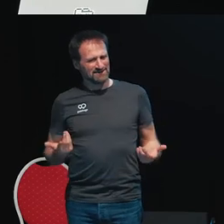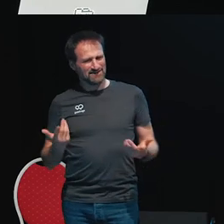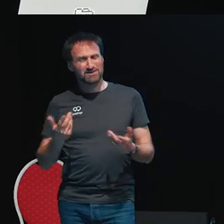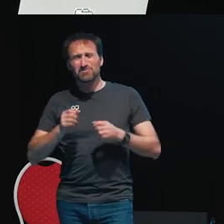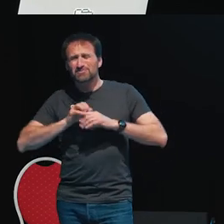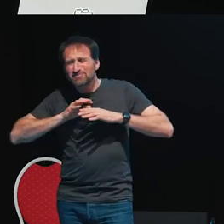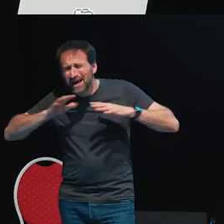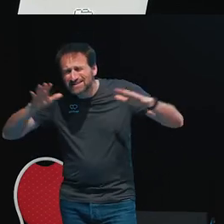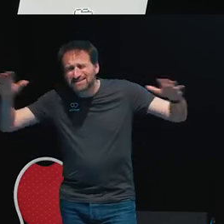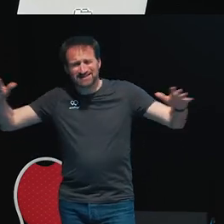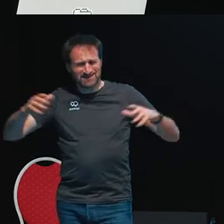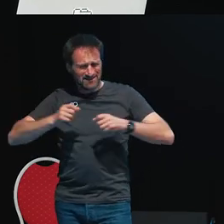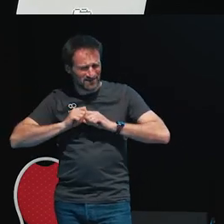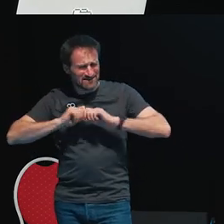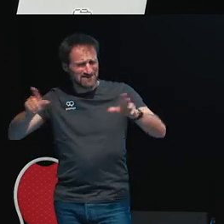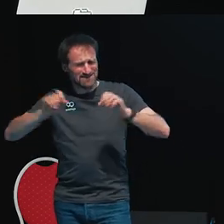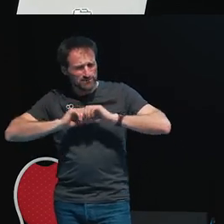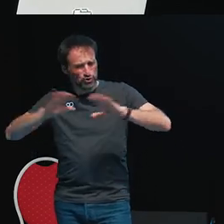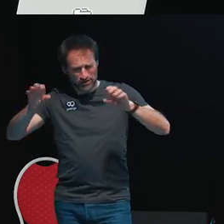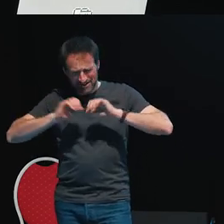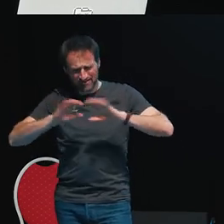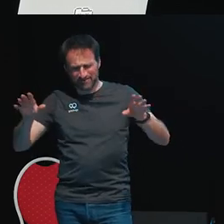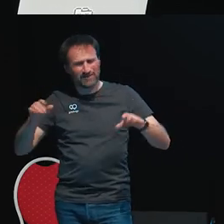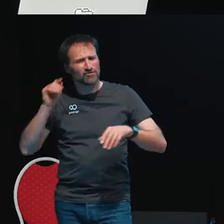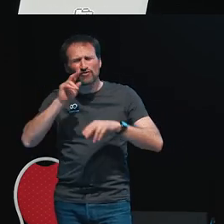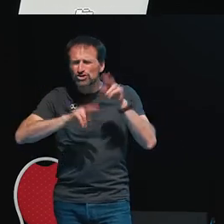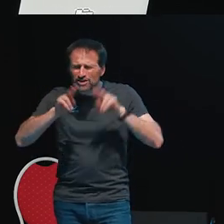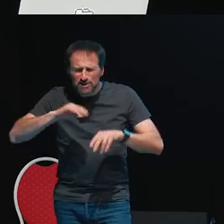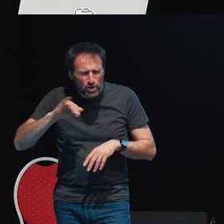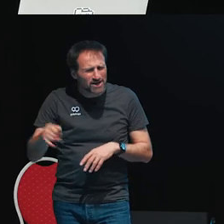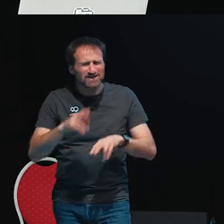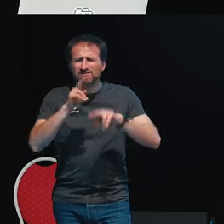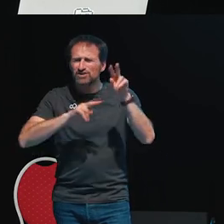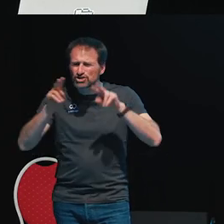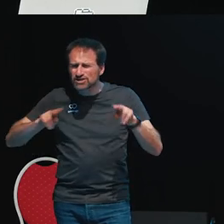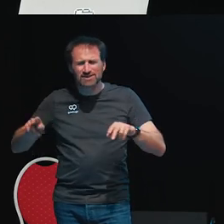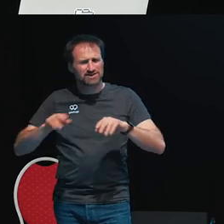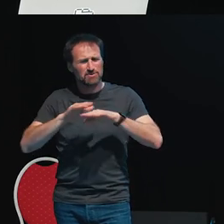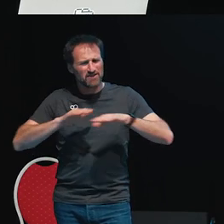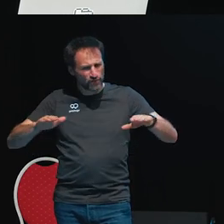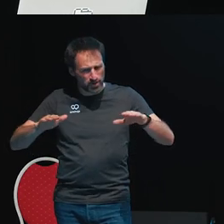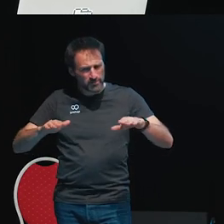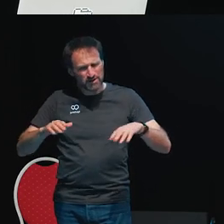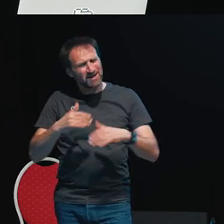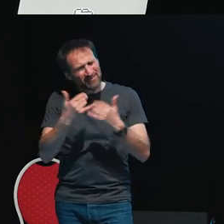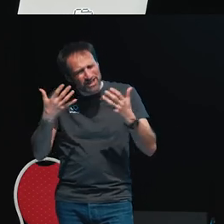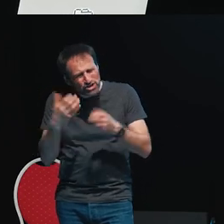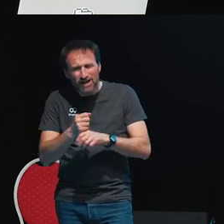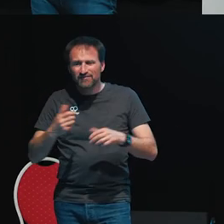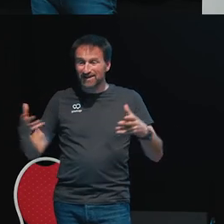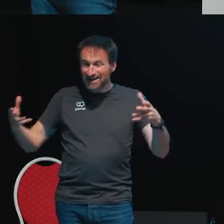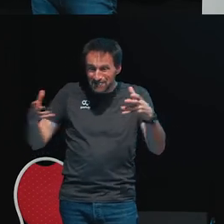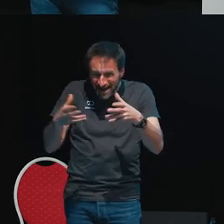distributed and we all work for different companies and do different projects, the objective here is to get agreement and then build a